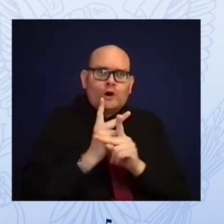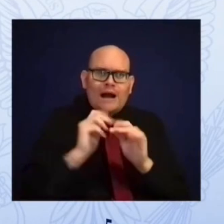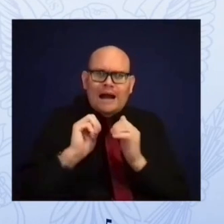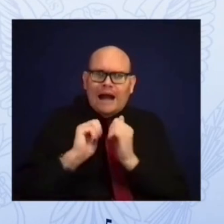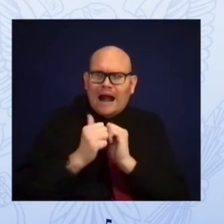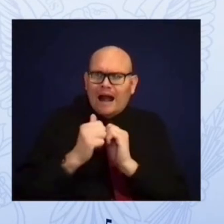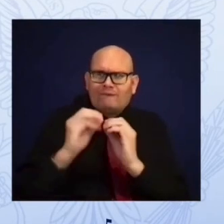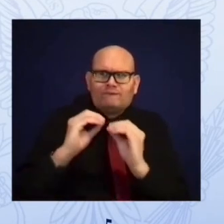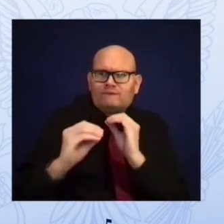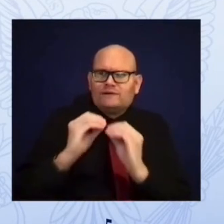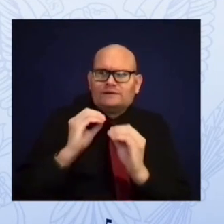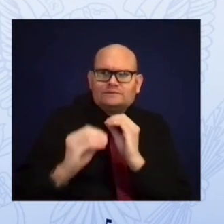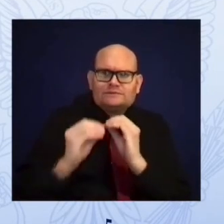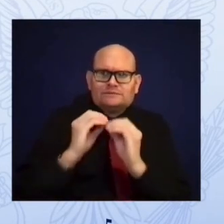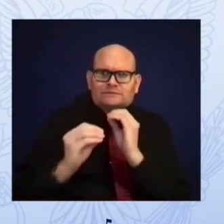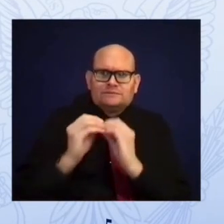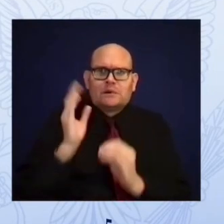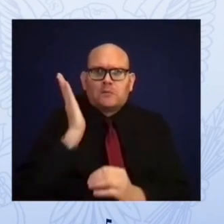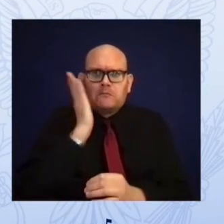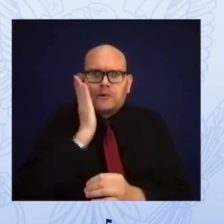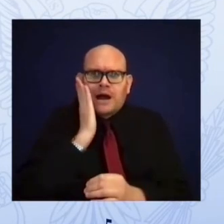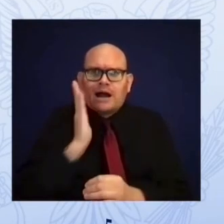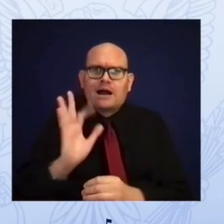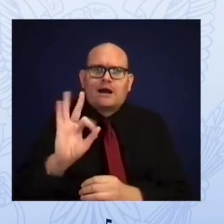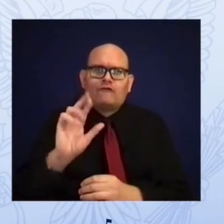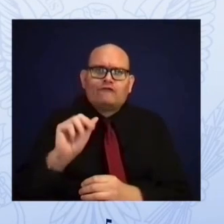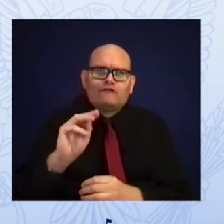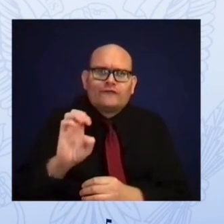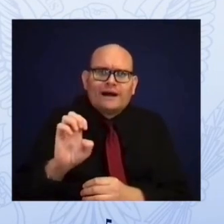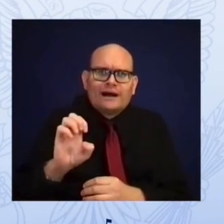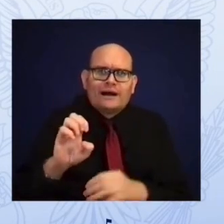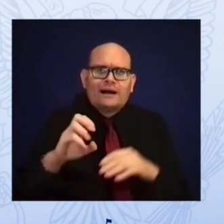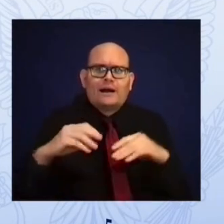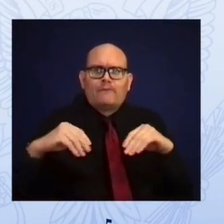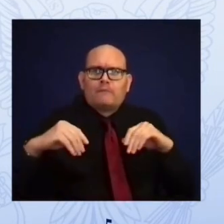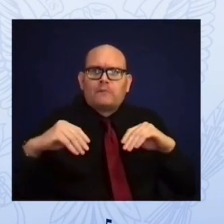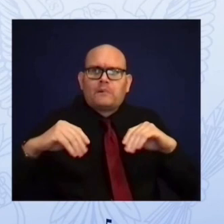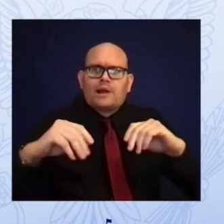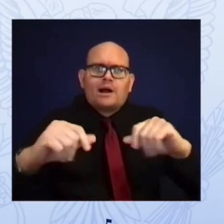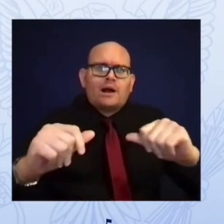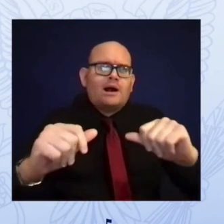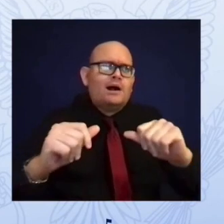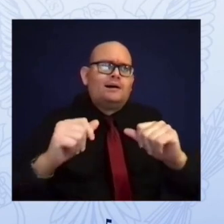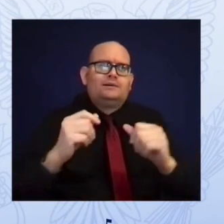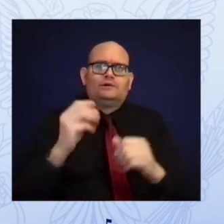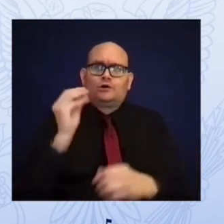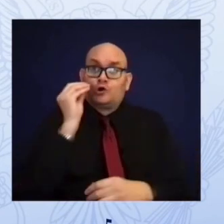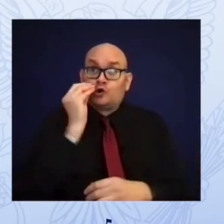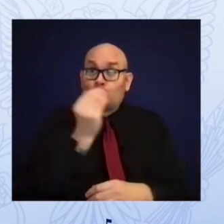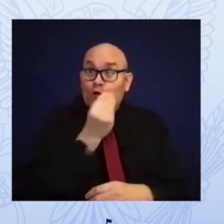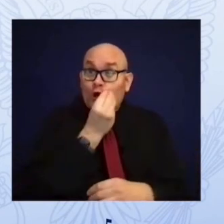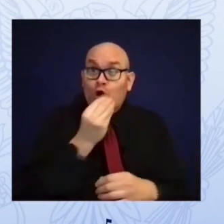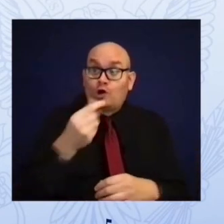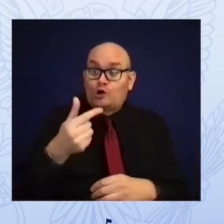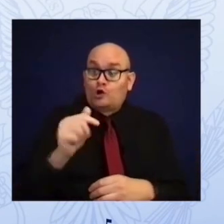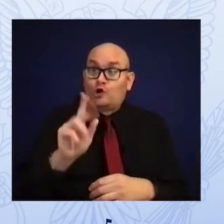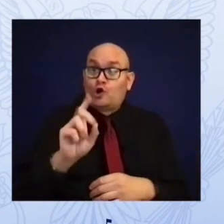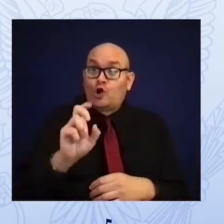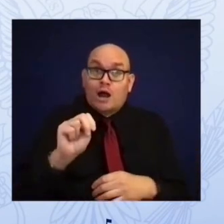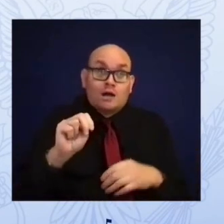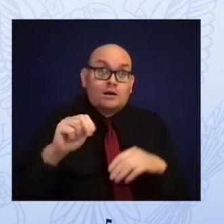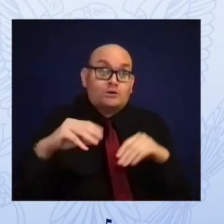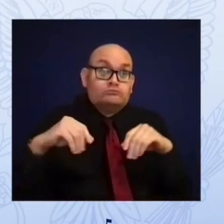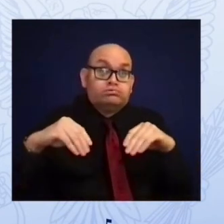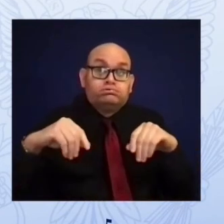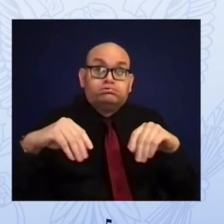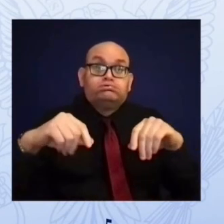can grow memories with her children. An artist can show the world his heart and the heritage that